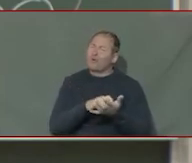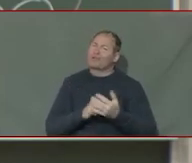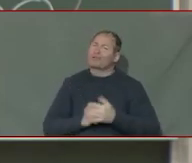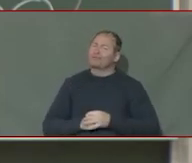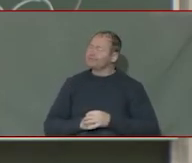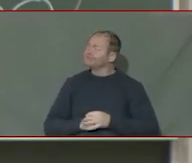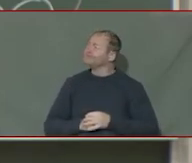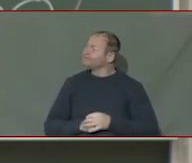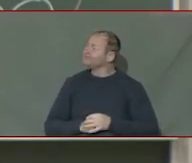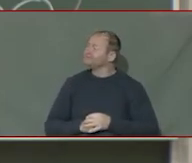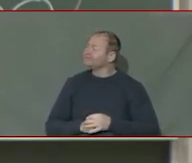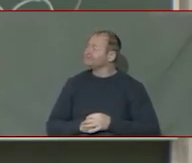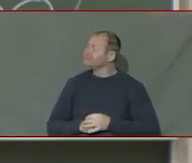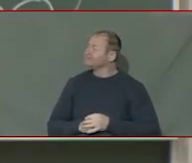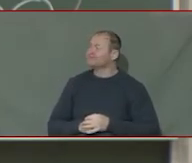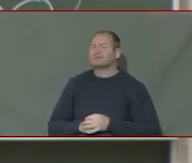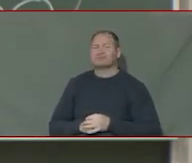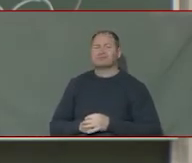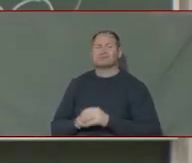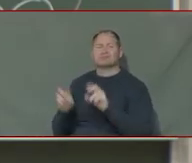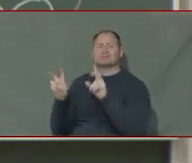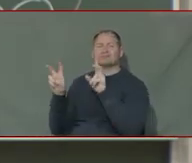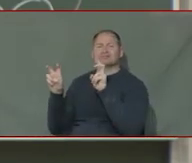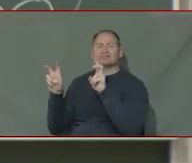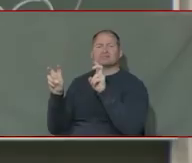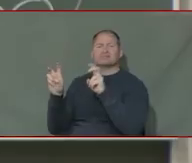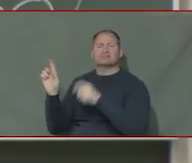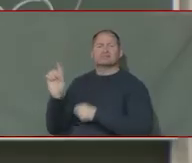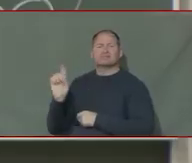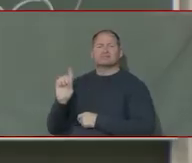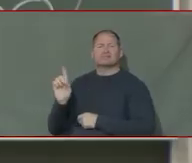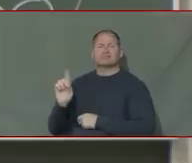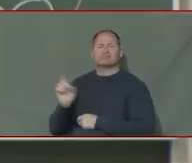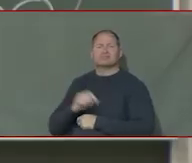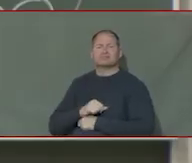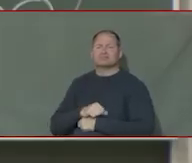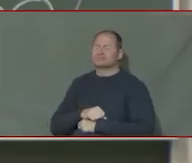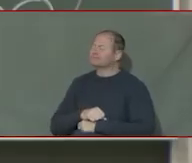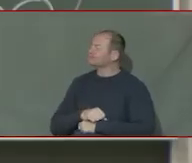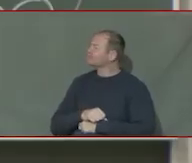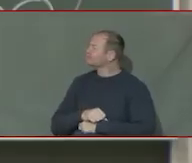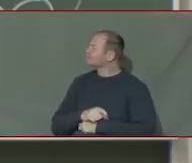So, what is homeostasis? Can somebody please raise their hand?